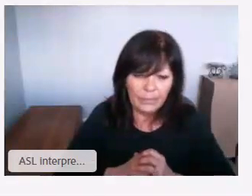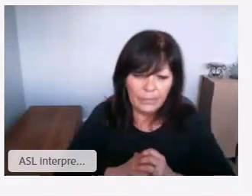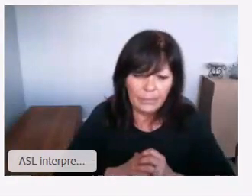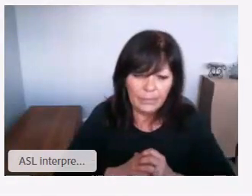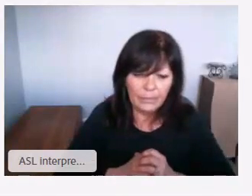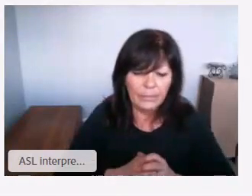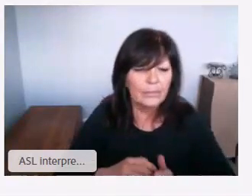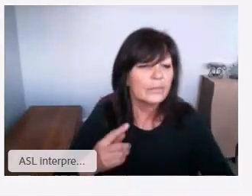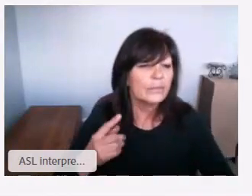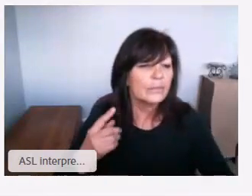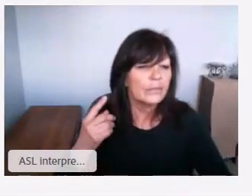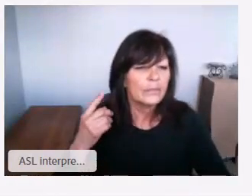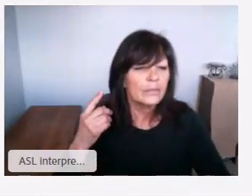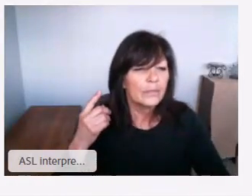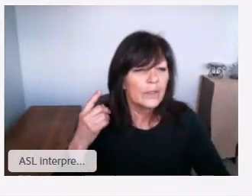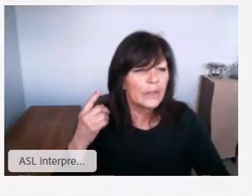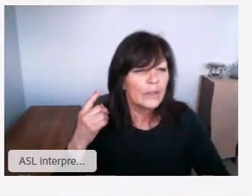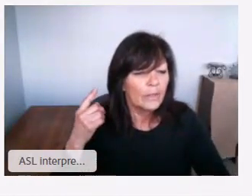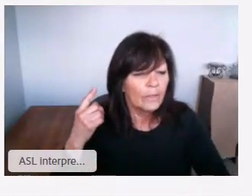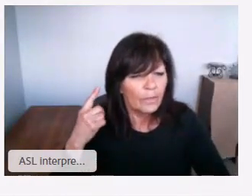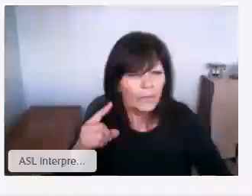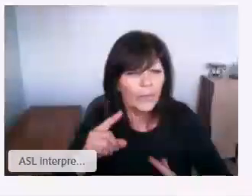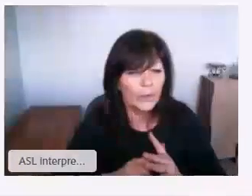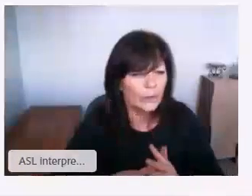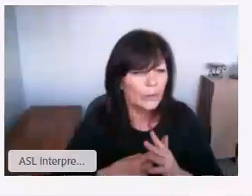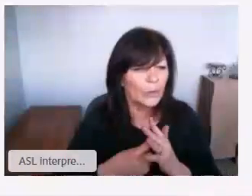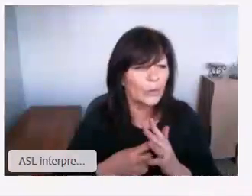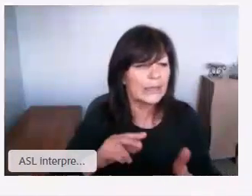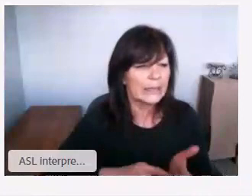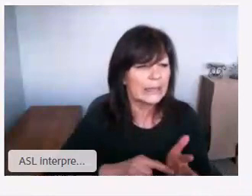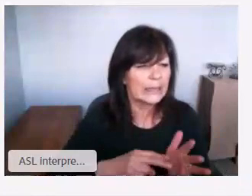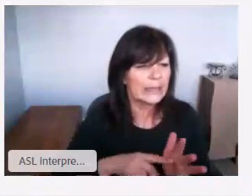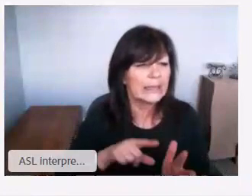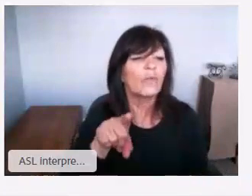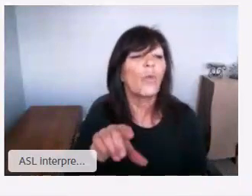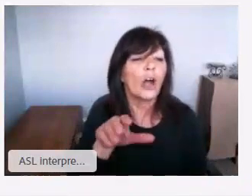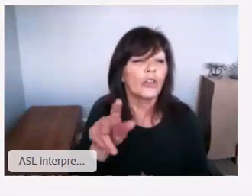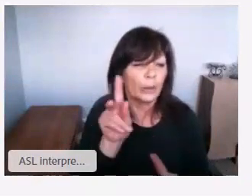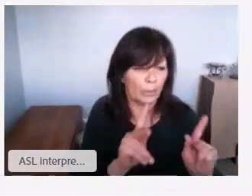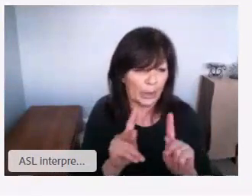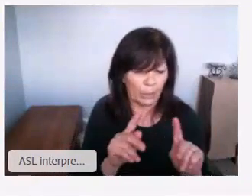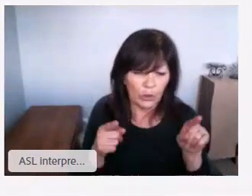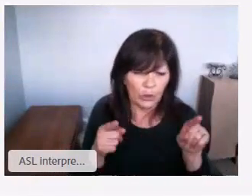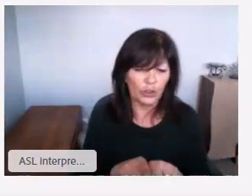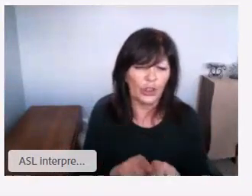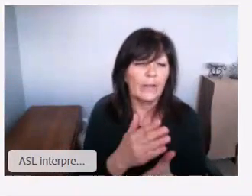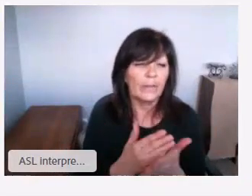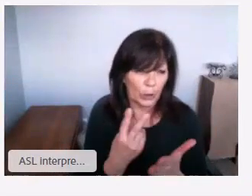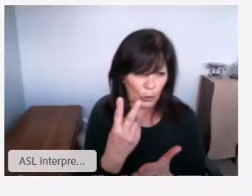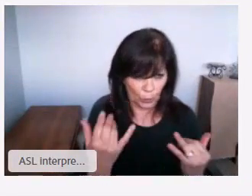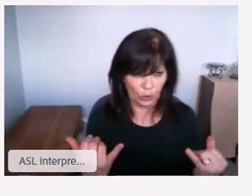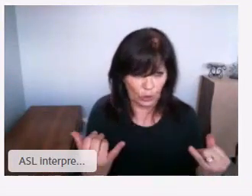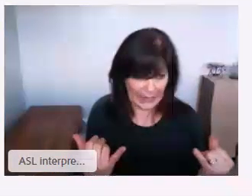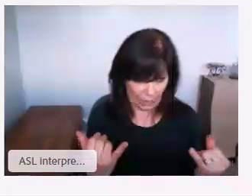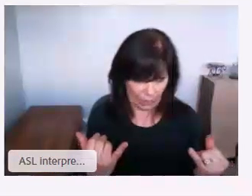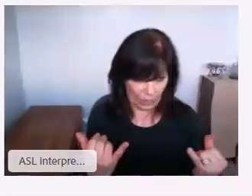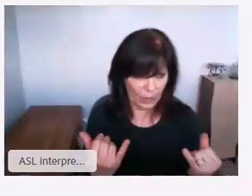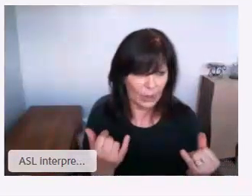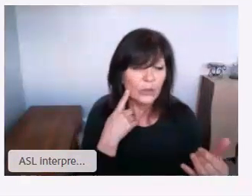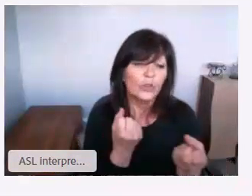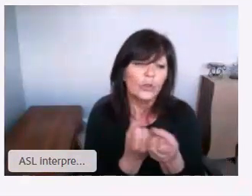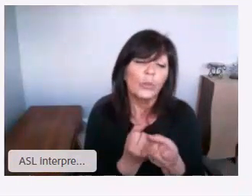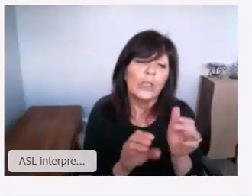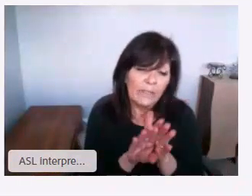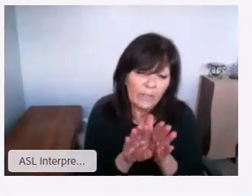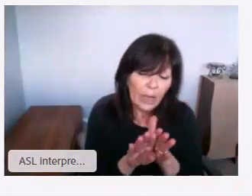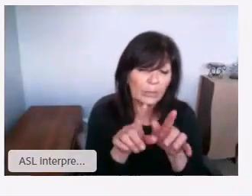For our at-scale deployment, we intend to recruit 100 participants during the phase two part of our project, which we are in right now, to support development and